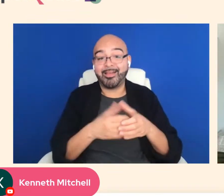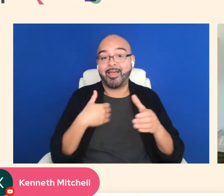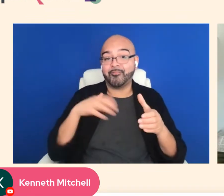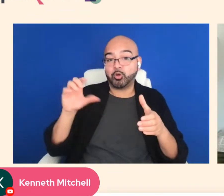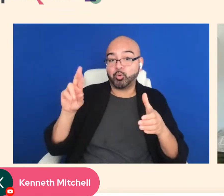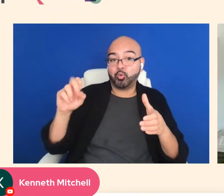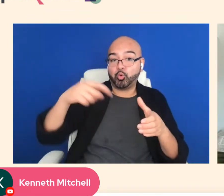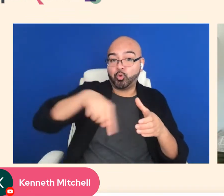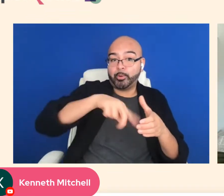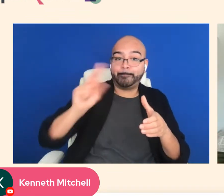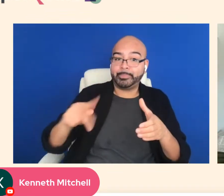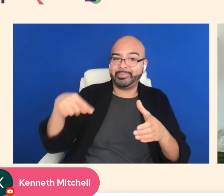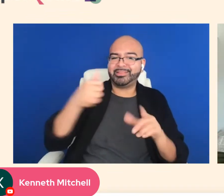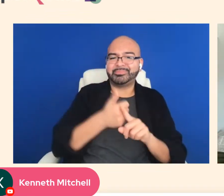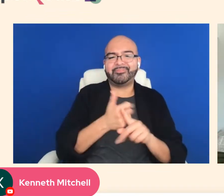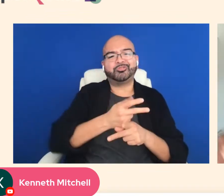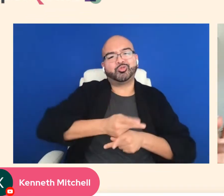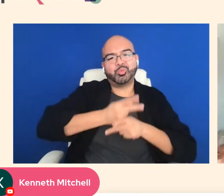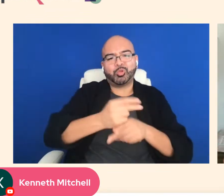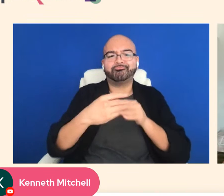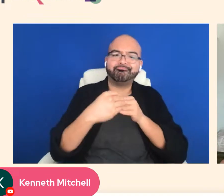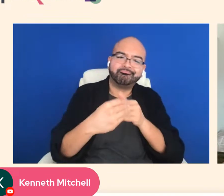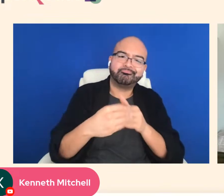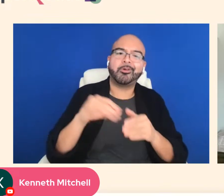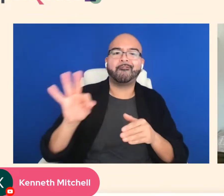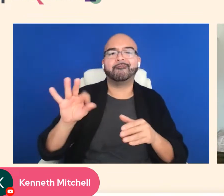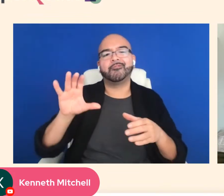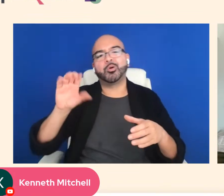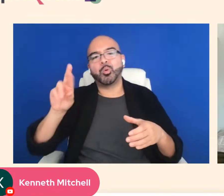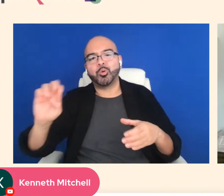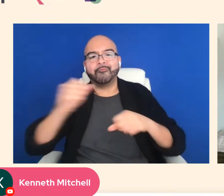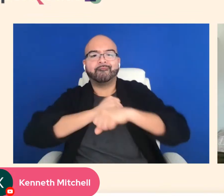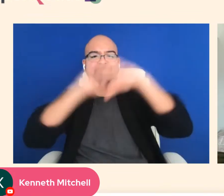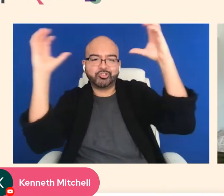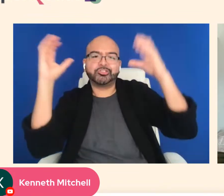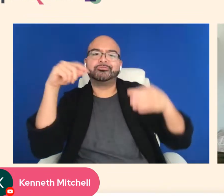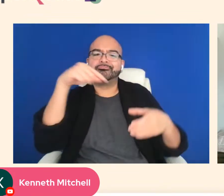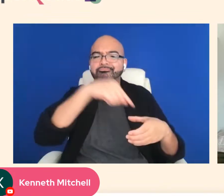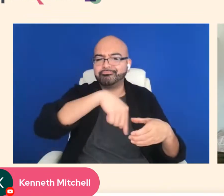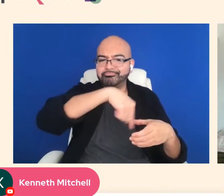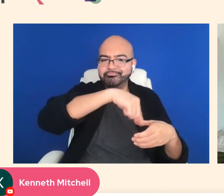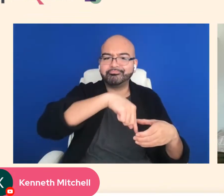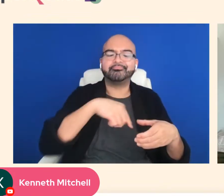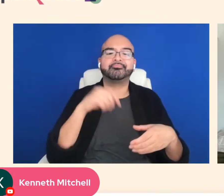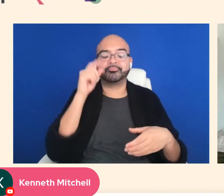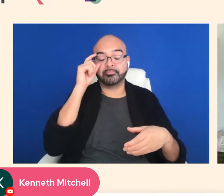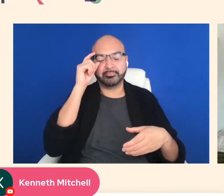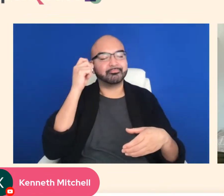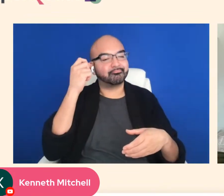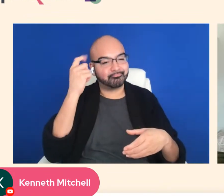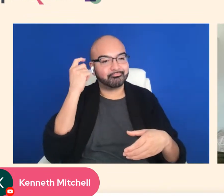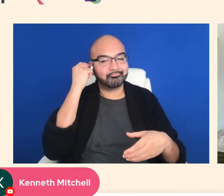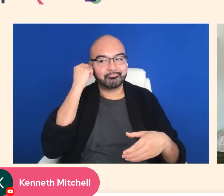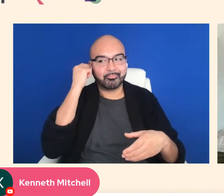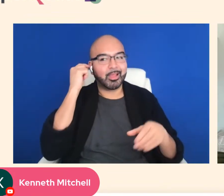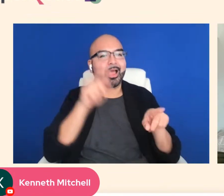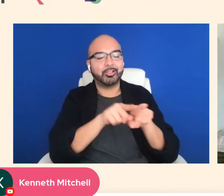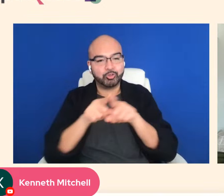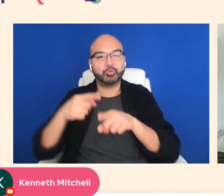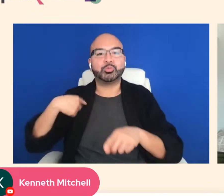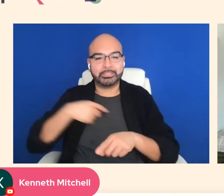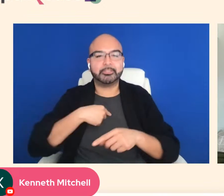the stewards of the core vision. And trust me, as we went